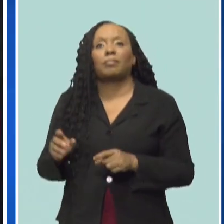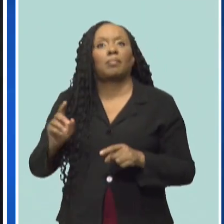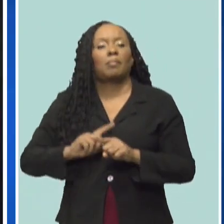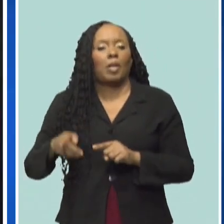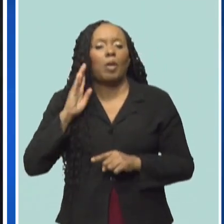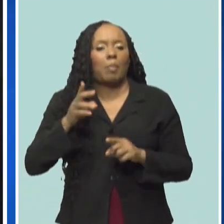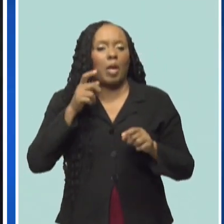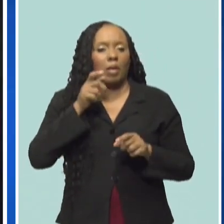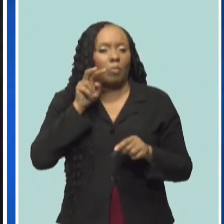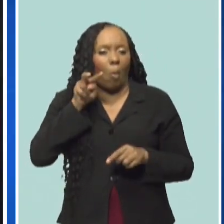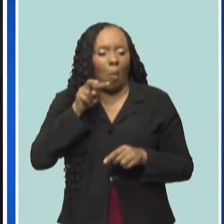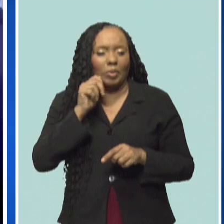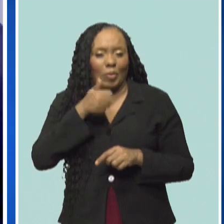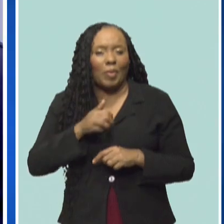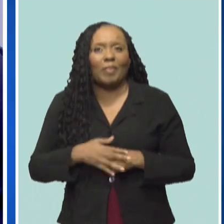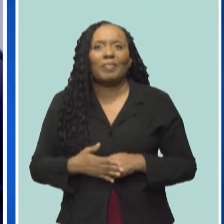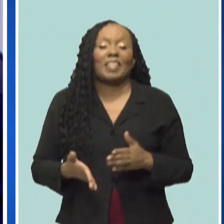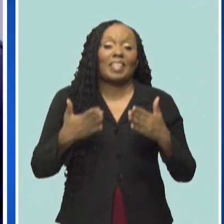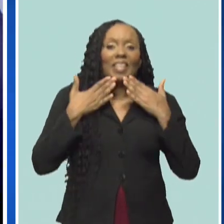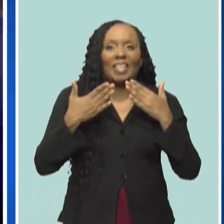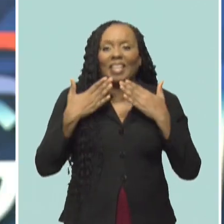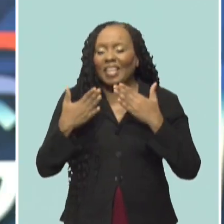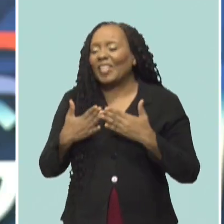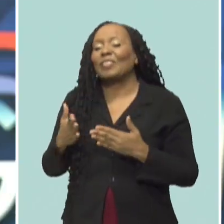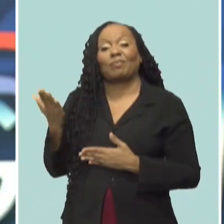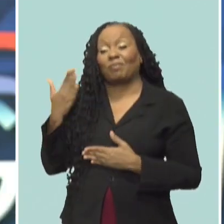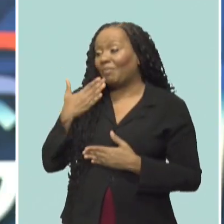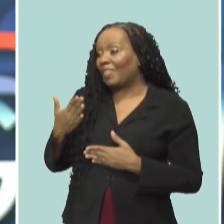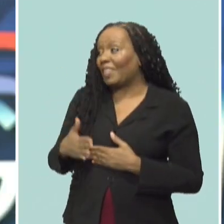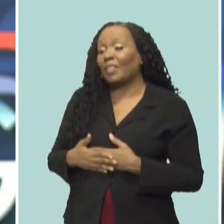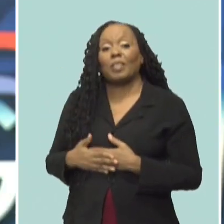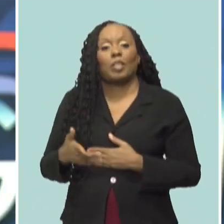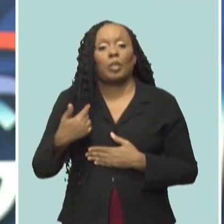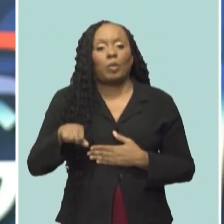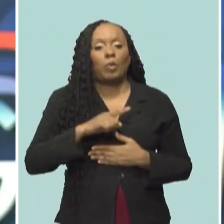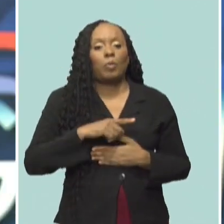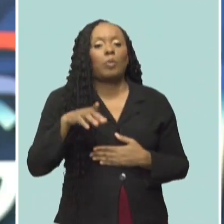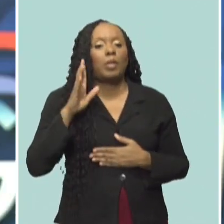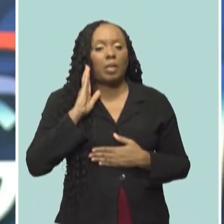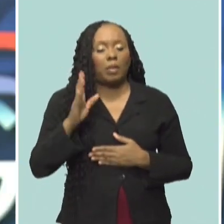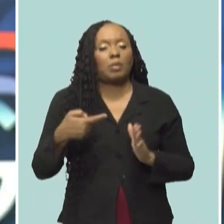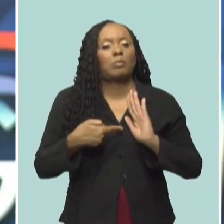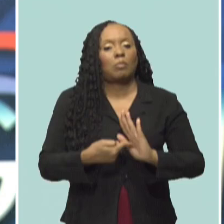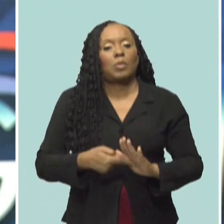come tomorrow. So All I right. want to thank you My so pleasure. much, Peter Wickham. And CBC will be carrying